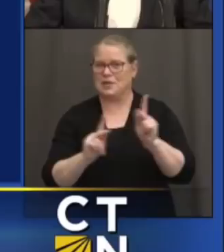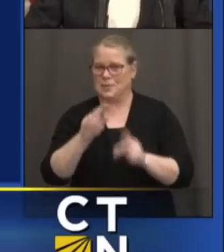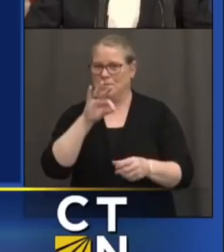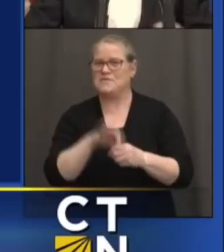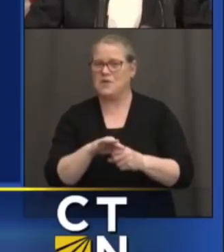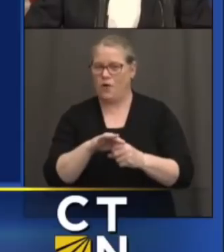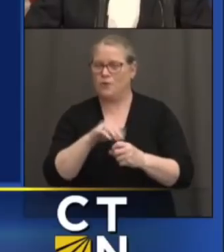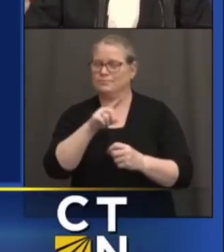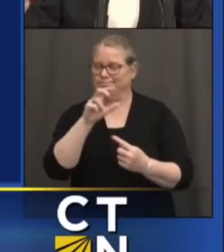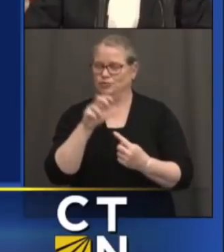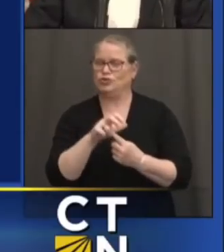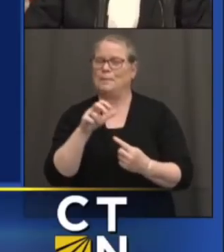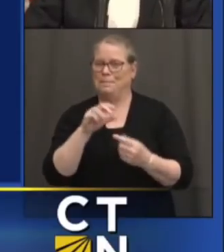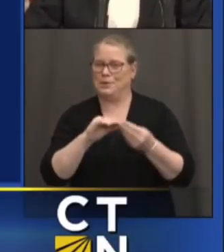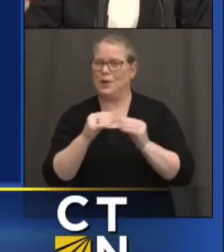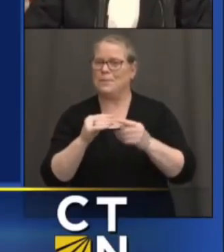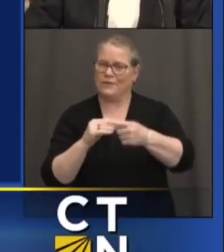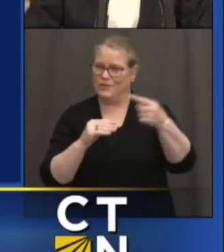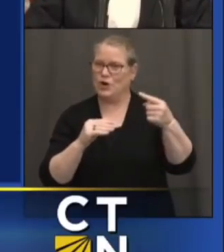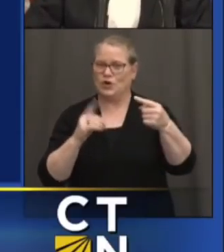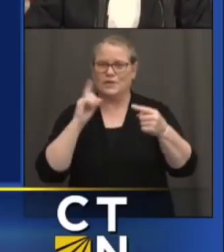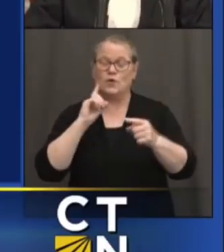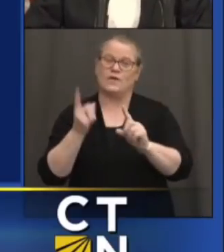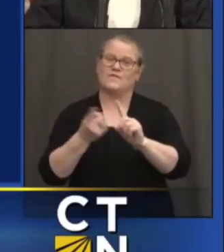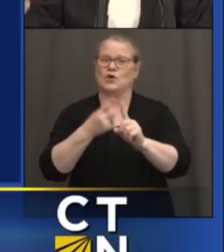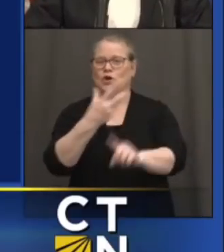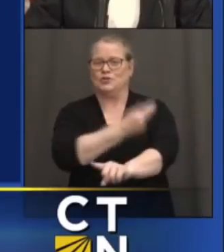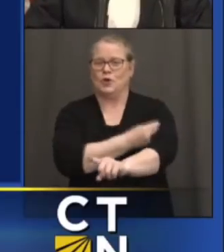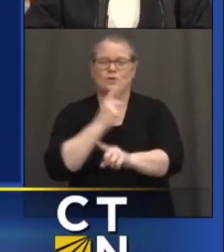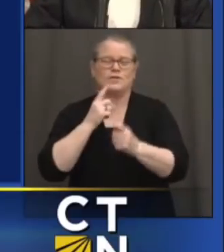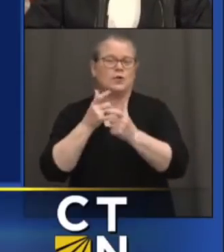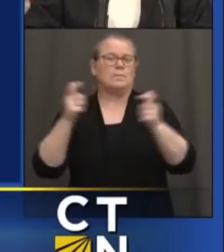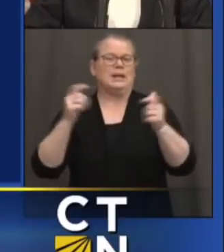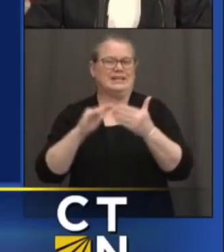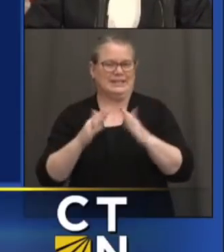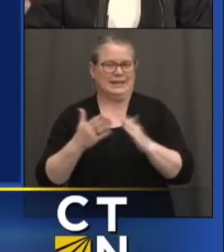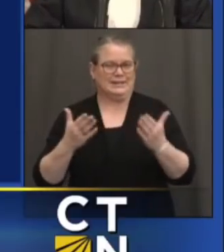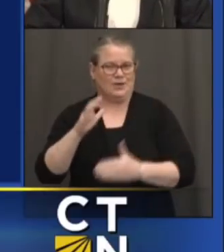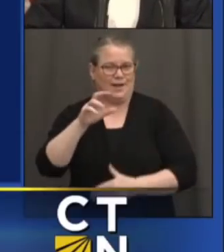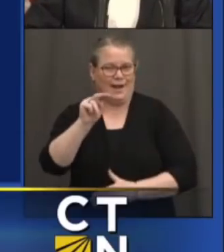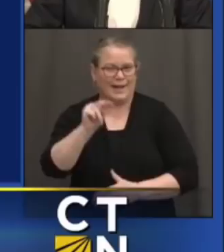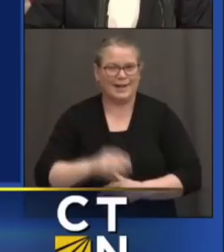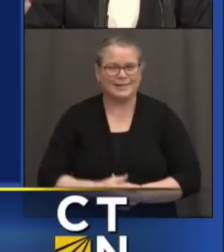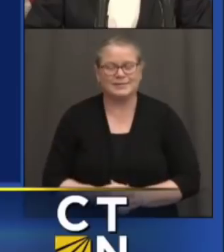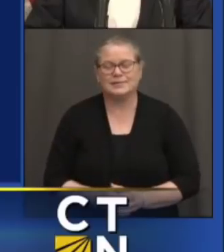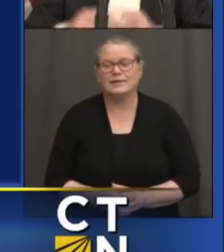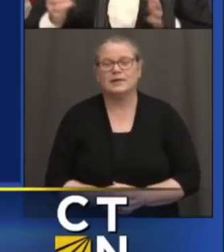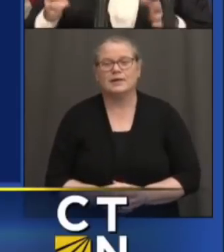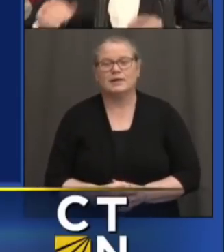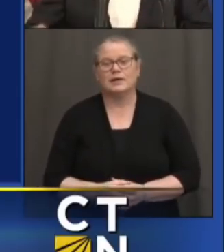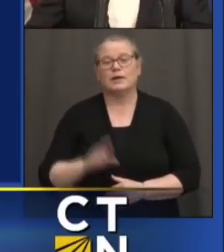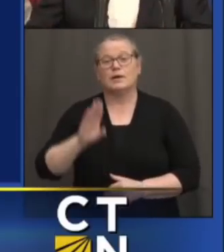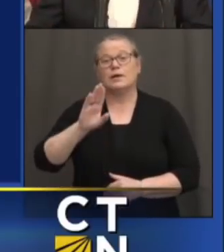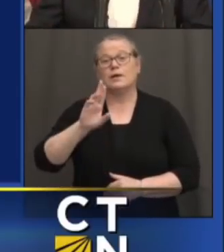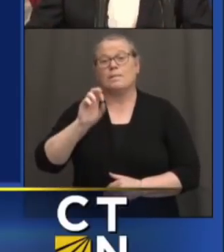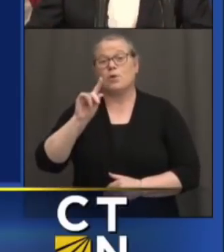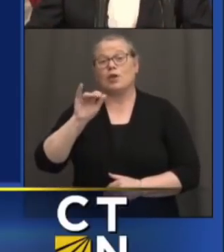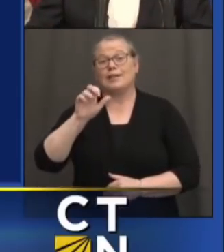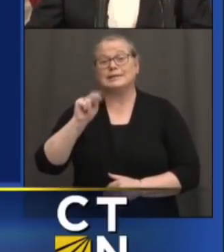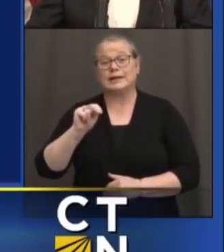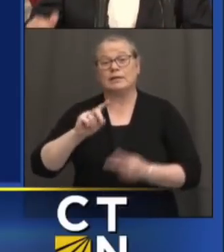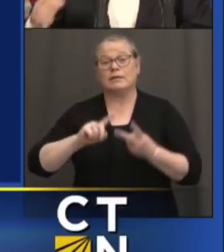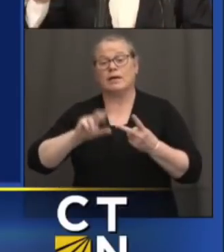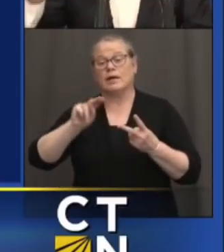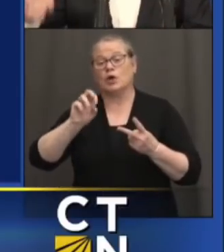champ when it comes to getting first doses for big cities. Burlington and Newtown were the smaller